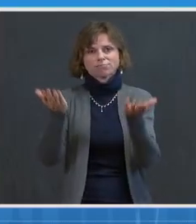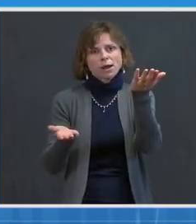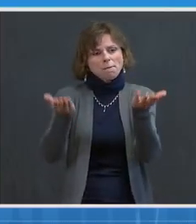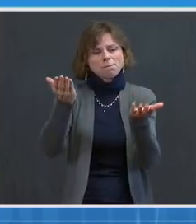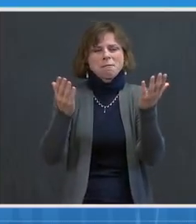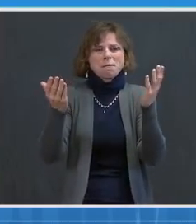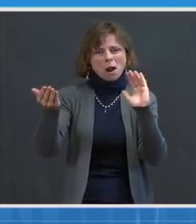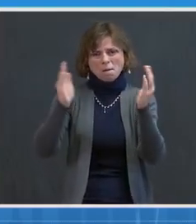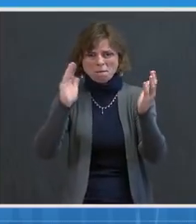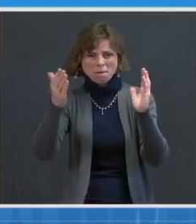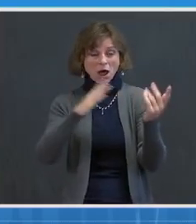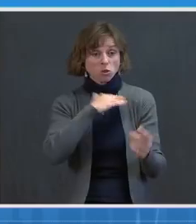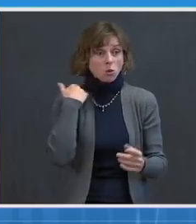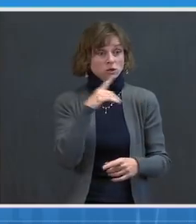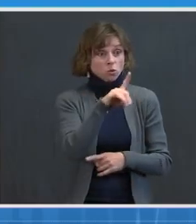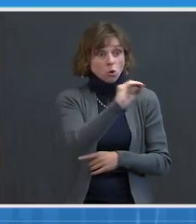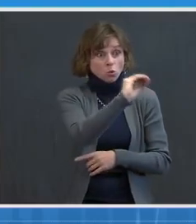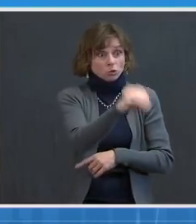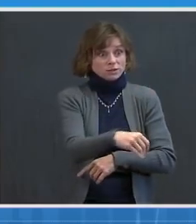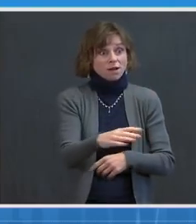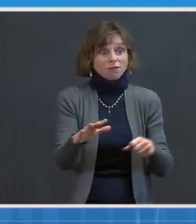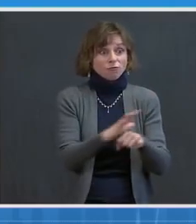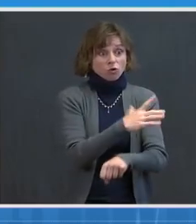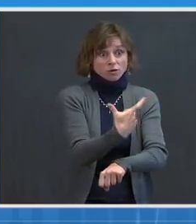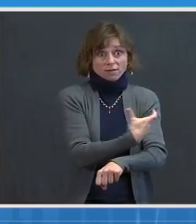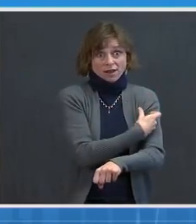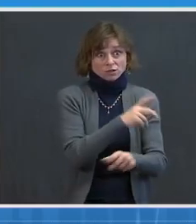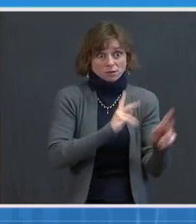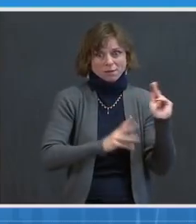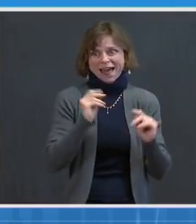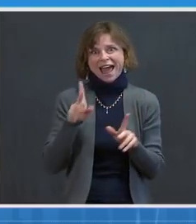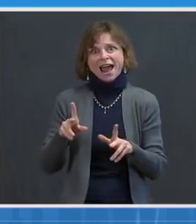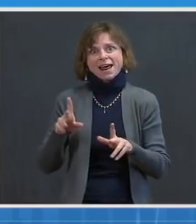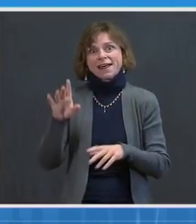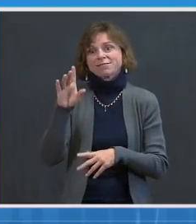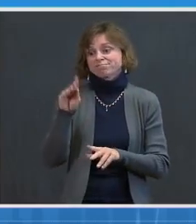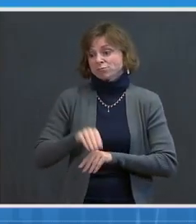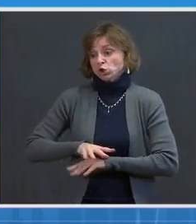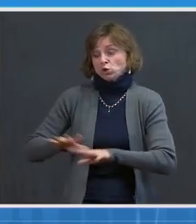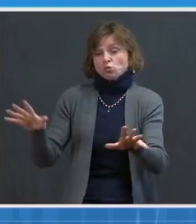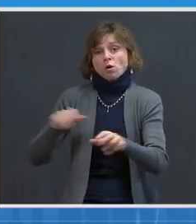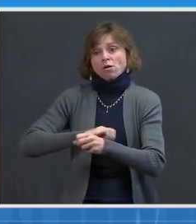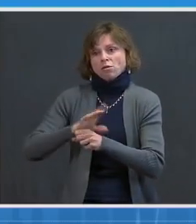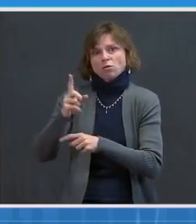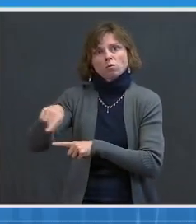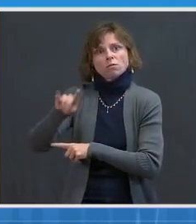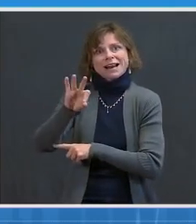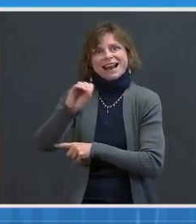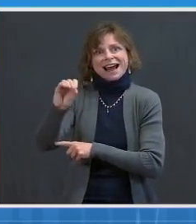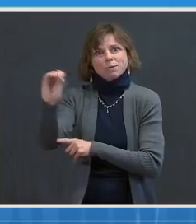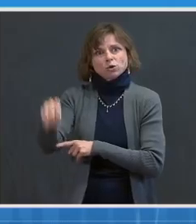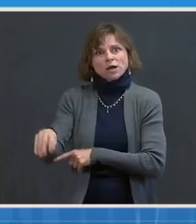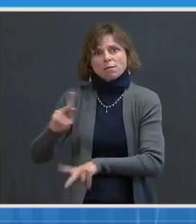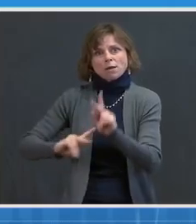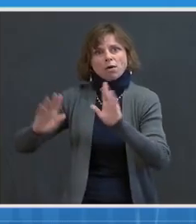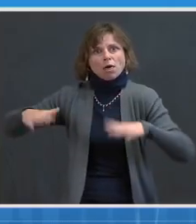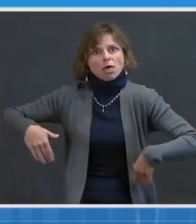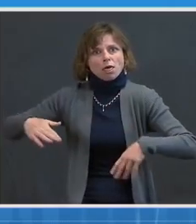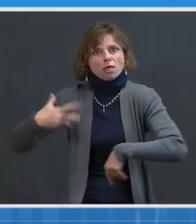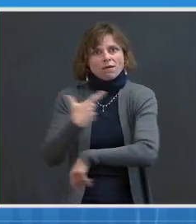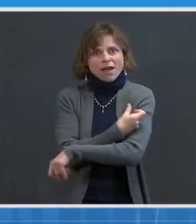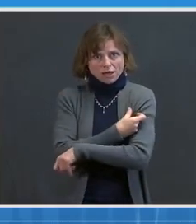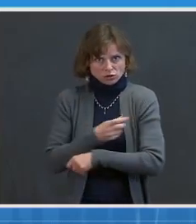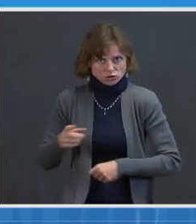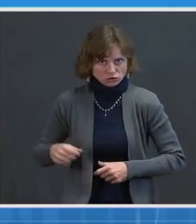the risk of infection and spread among the still 90% of the American public not yet protected by a COVID-19